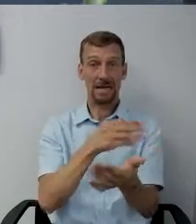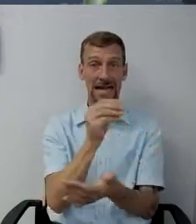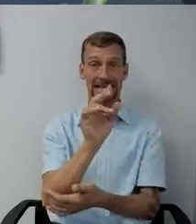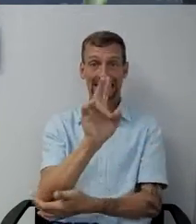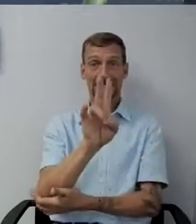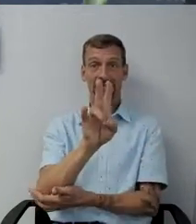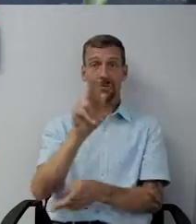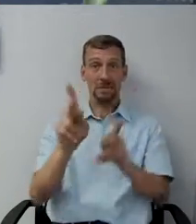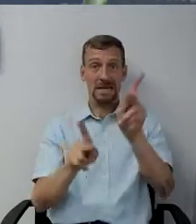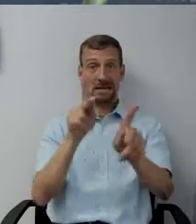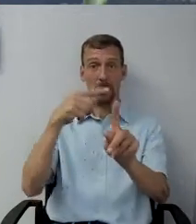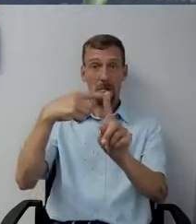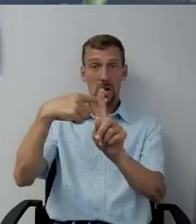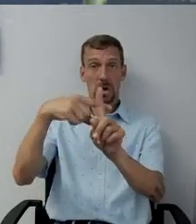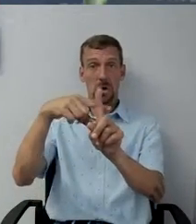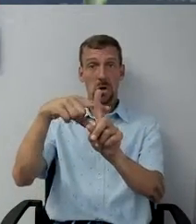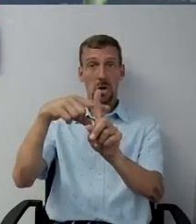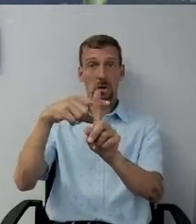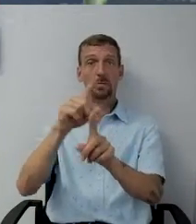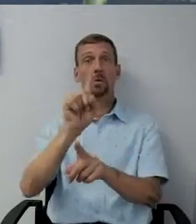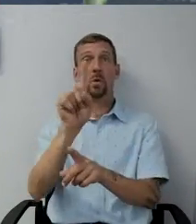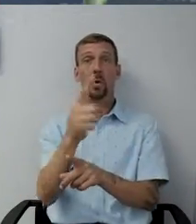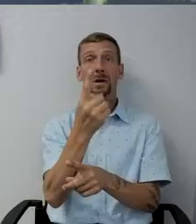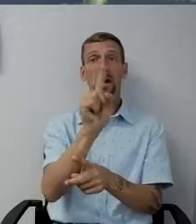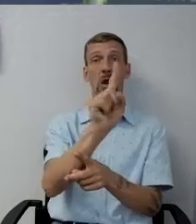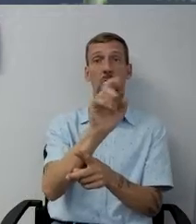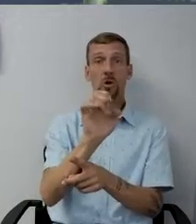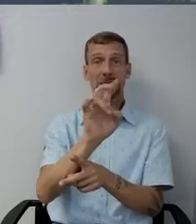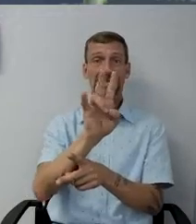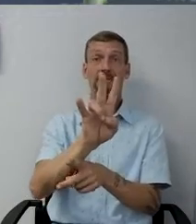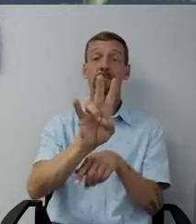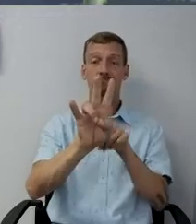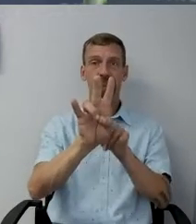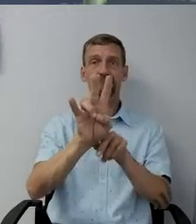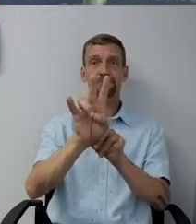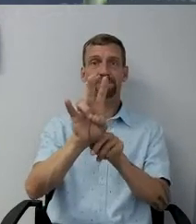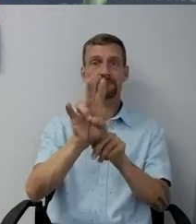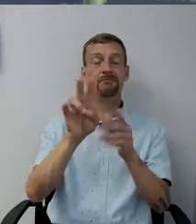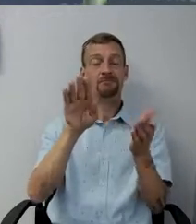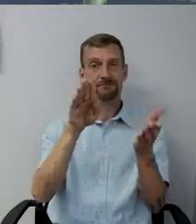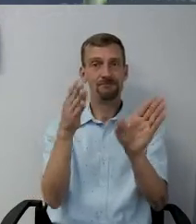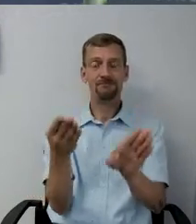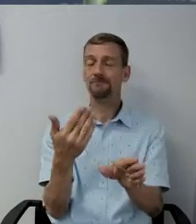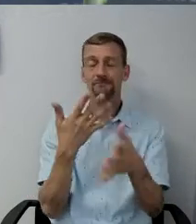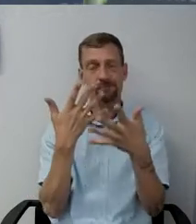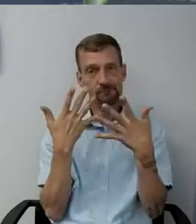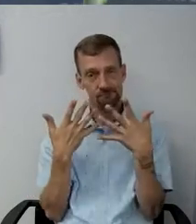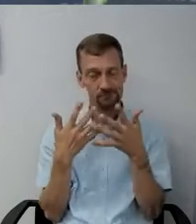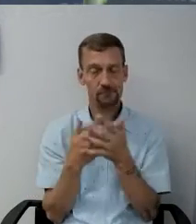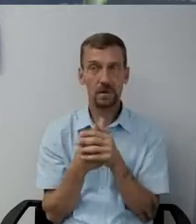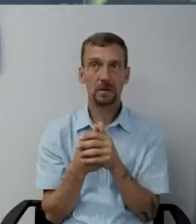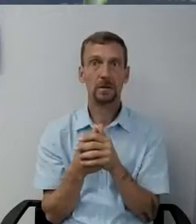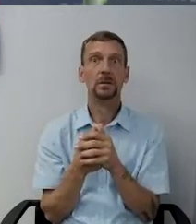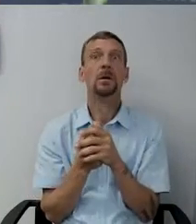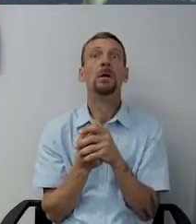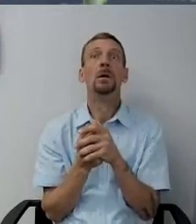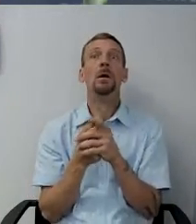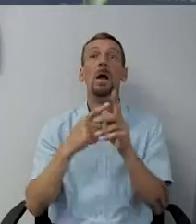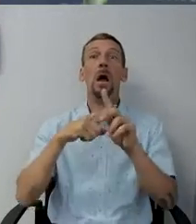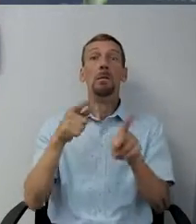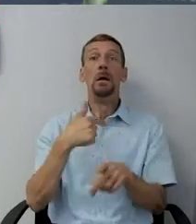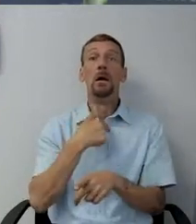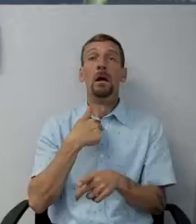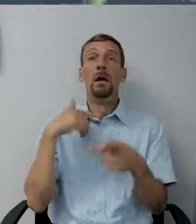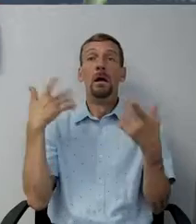3,007 positive cases, 107 of them unfortunately passed away. And again, as I've mentioned,